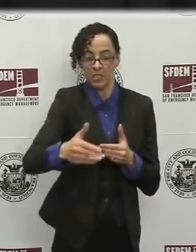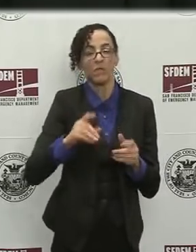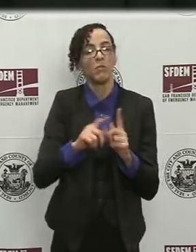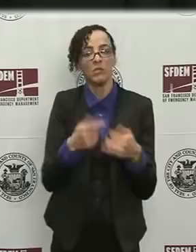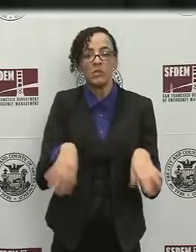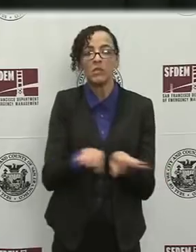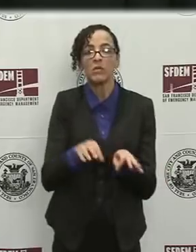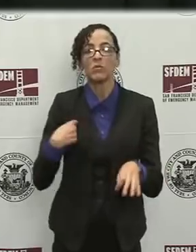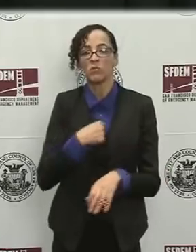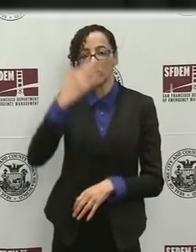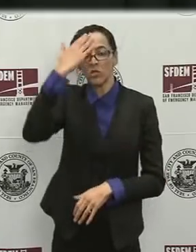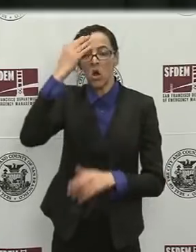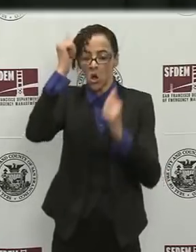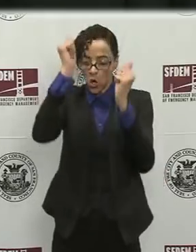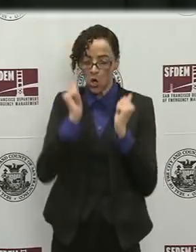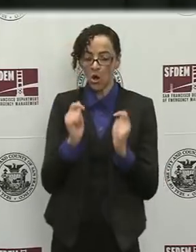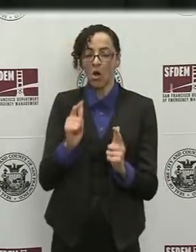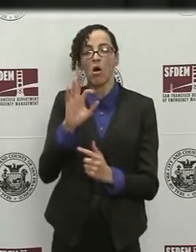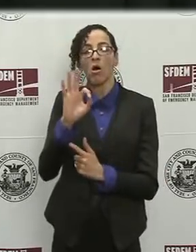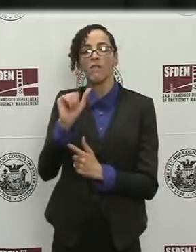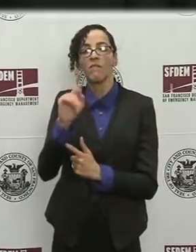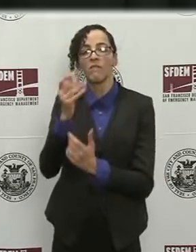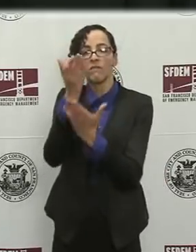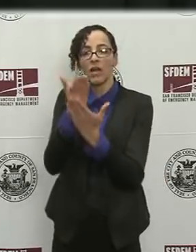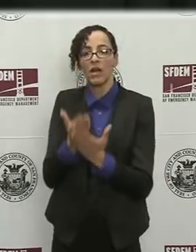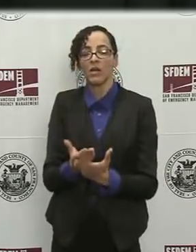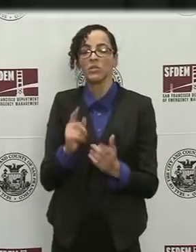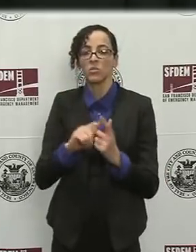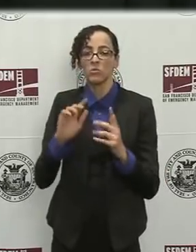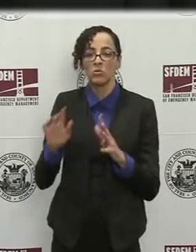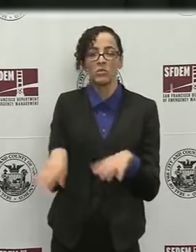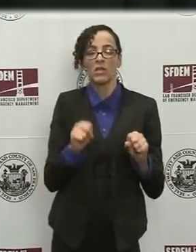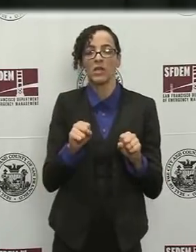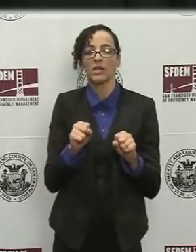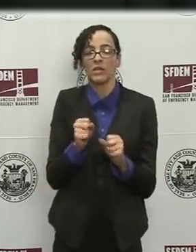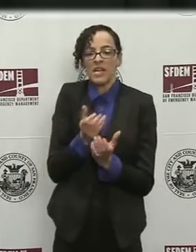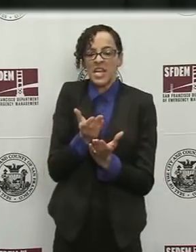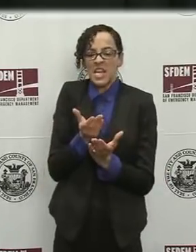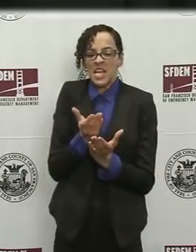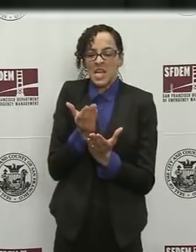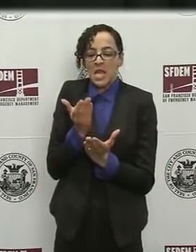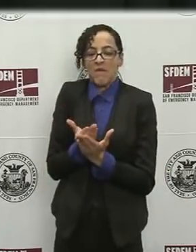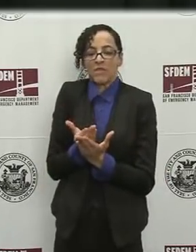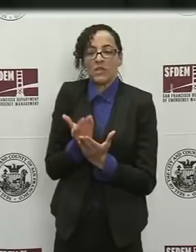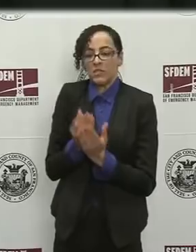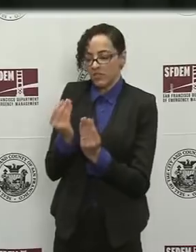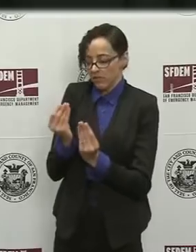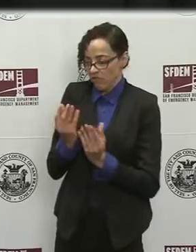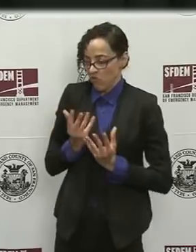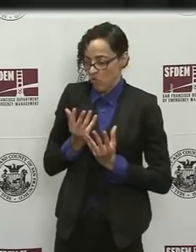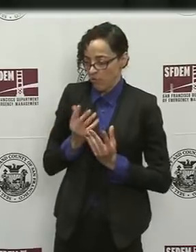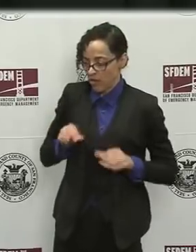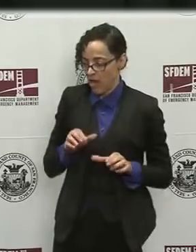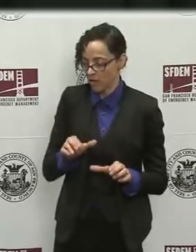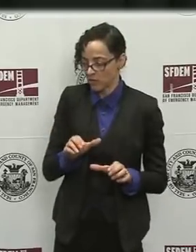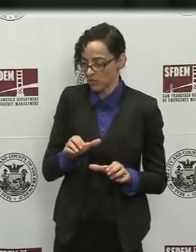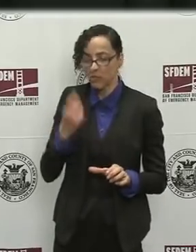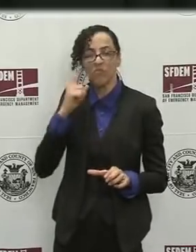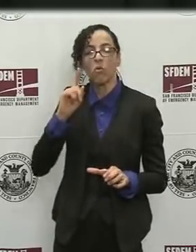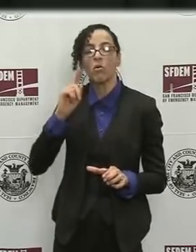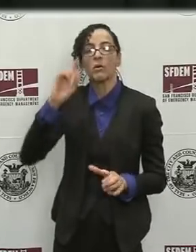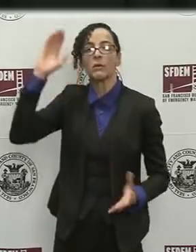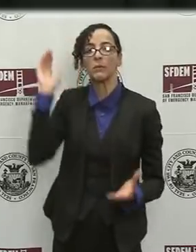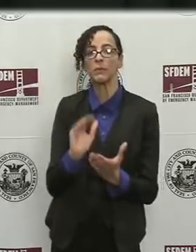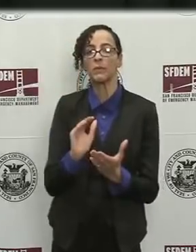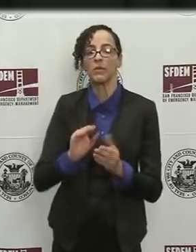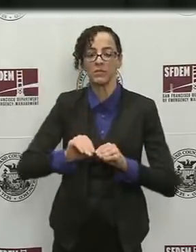take evidence-informed action to preserve health and mitigate the spread of the virus in that